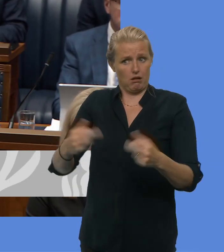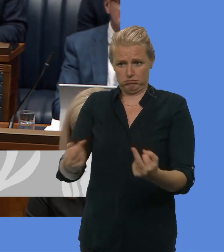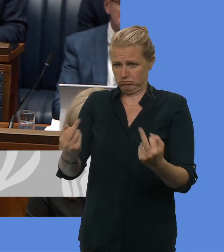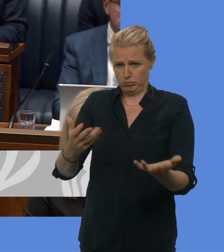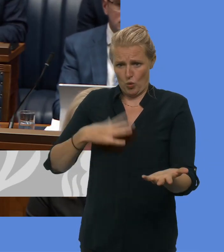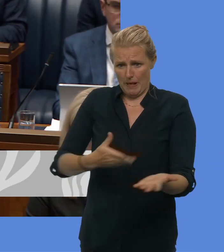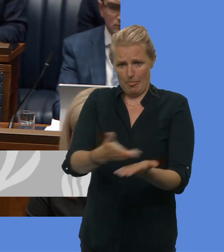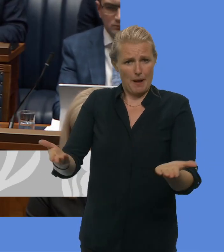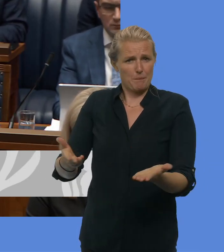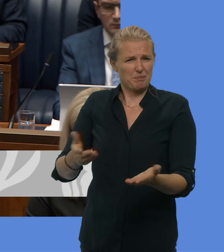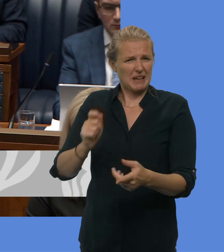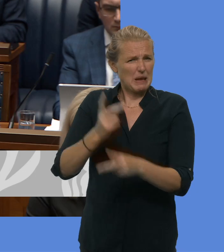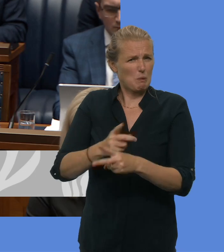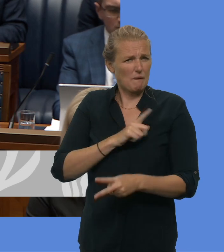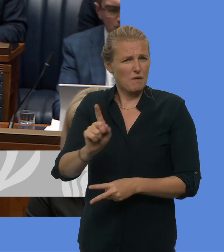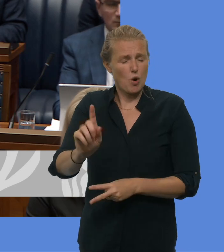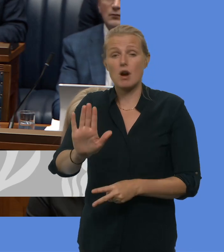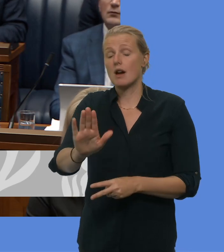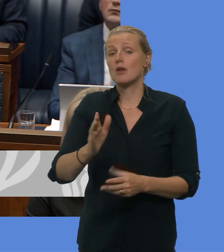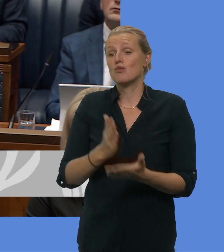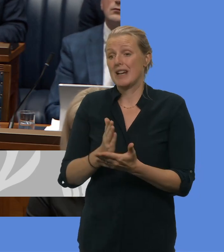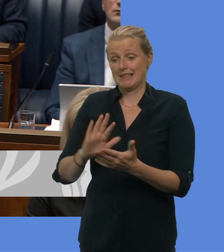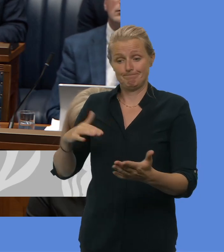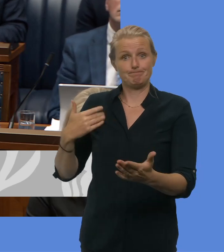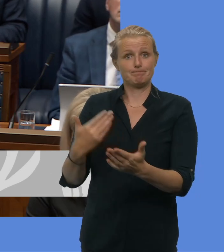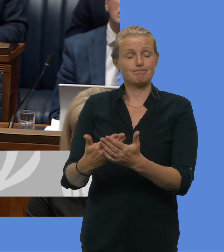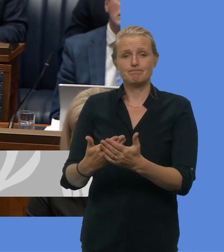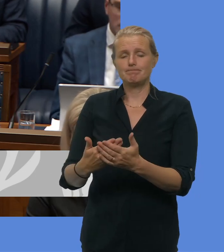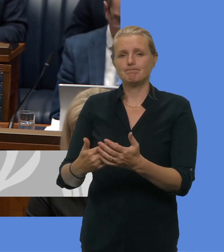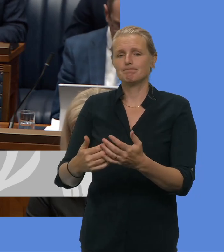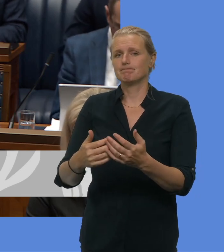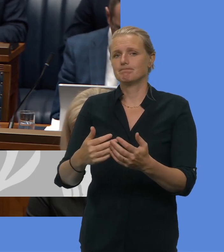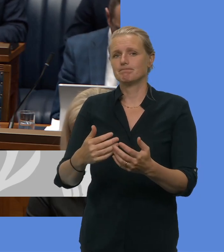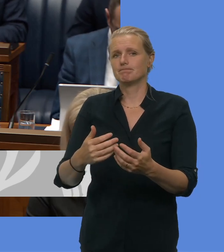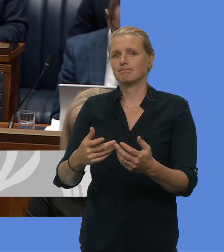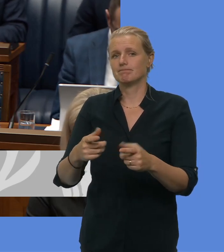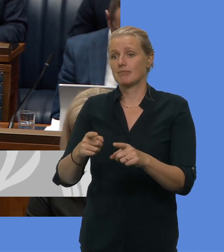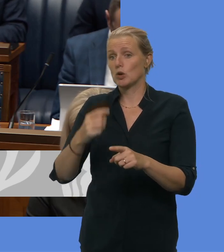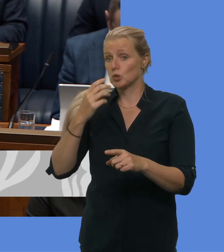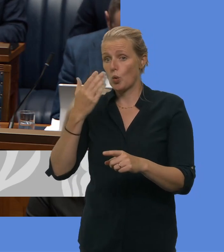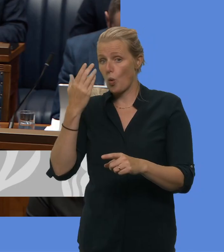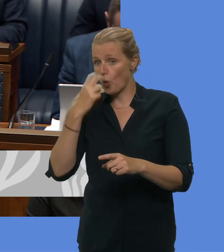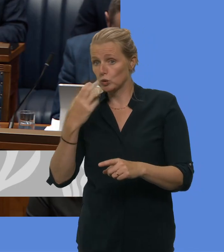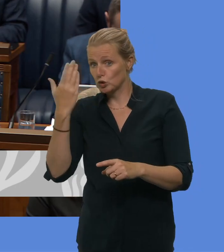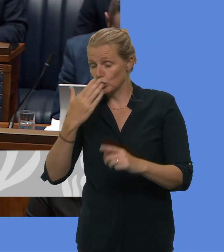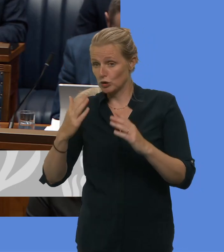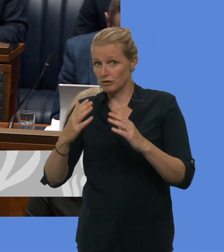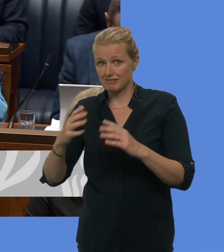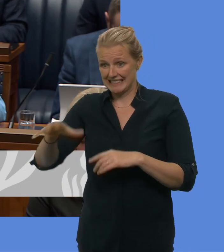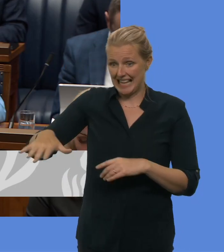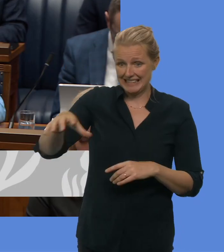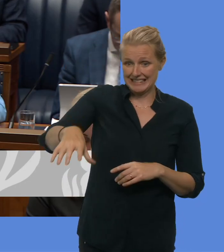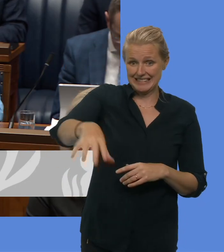surplus to requirement. But part of the reasons that there has not been the same number of former school sites becoming available